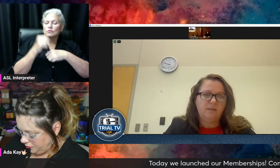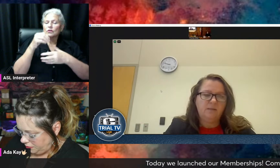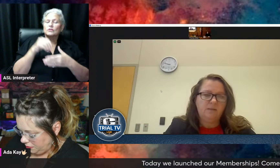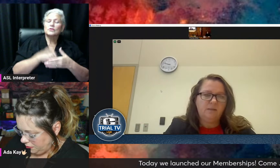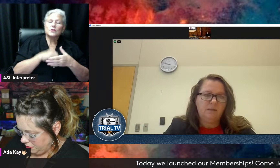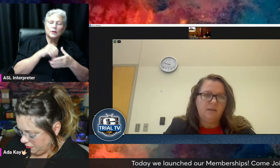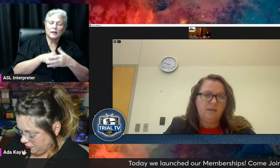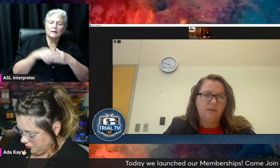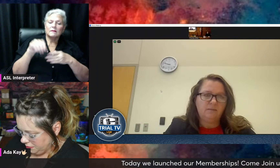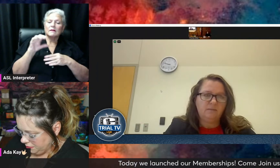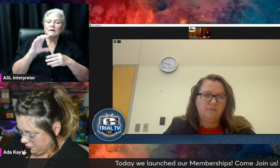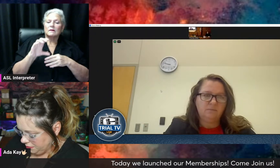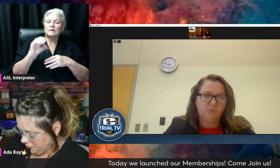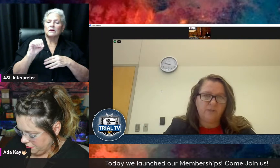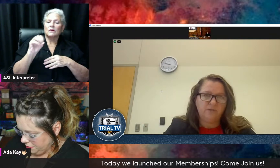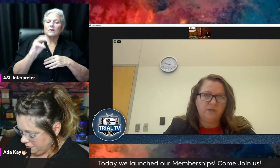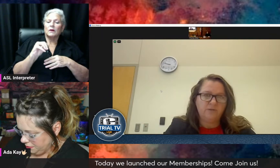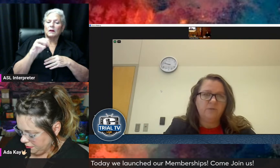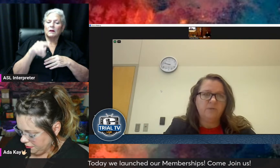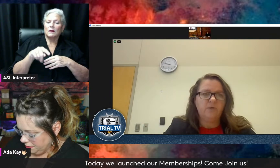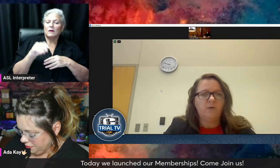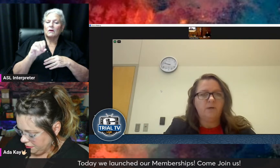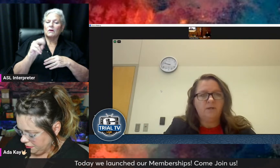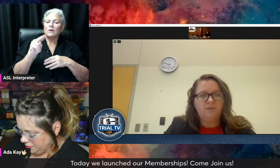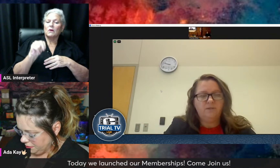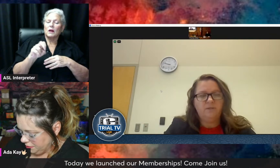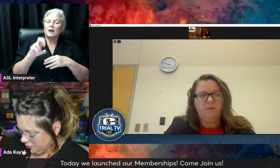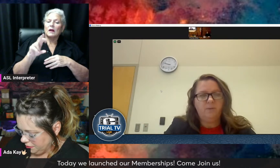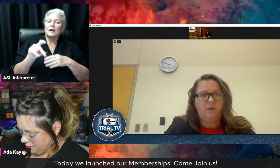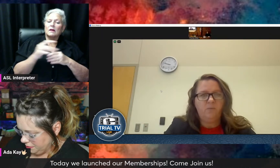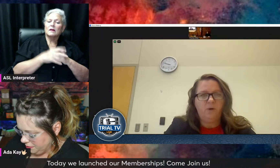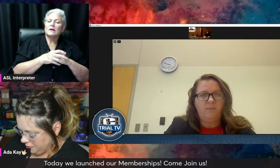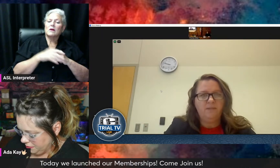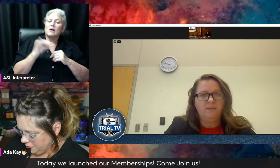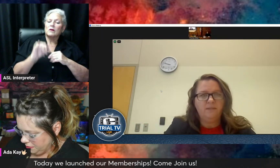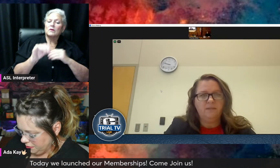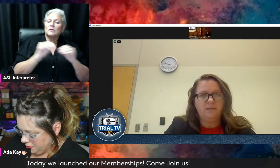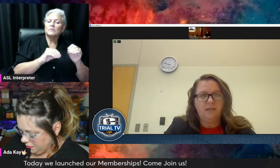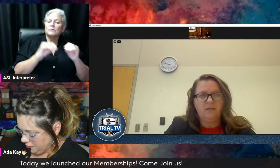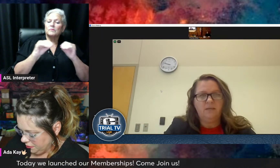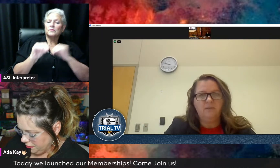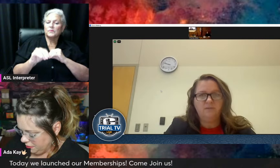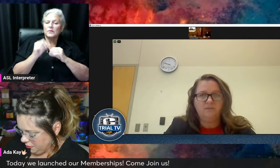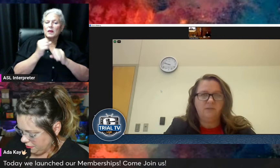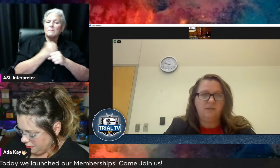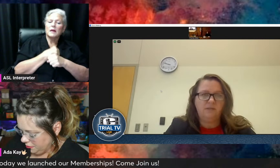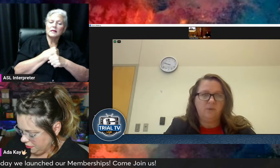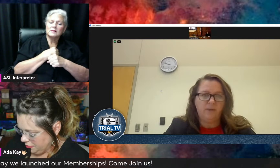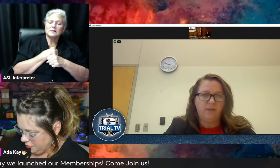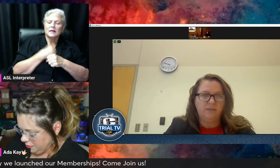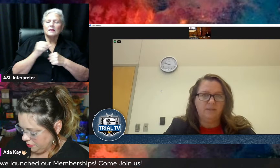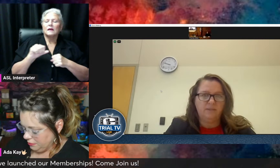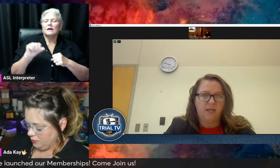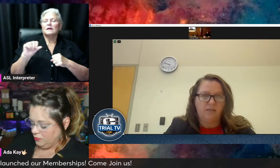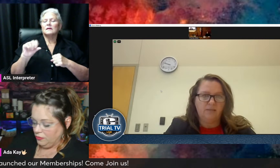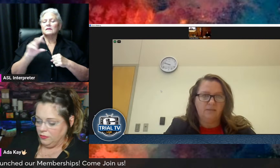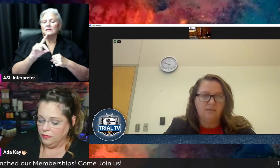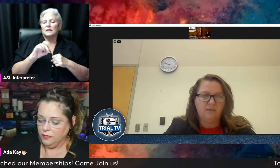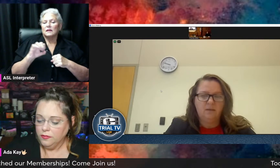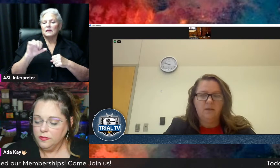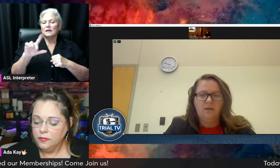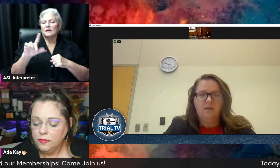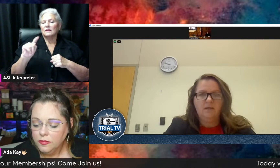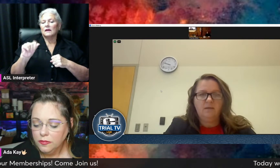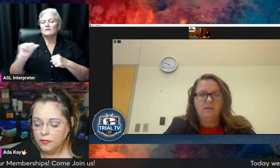bond in that ring structure. So shifting it one way makes a delta 10, shifting it the other way makes a delta